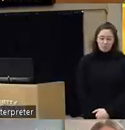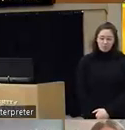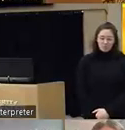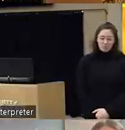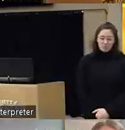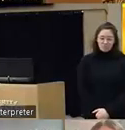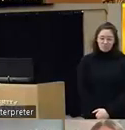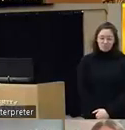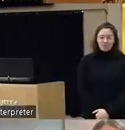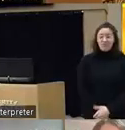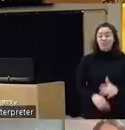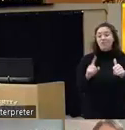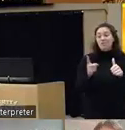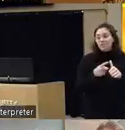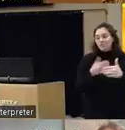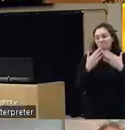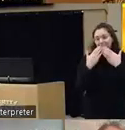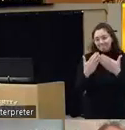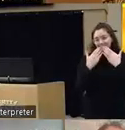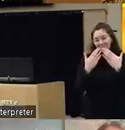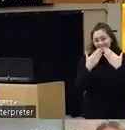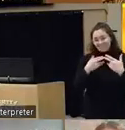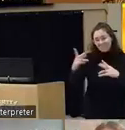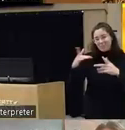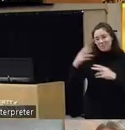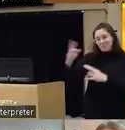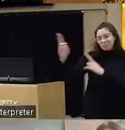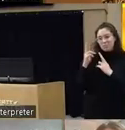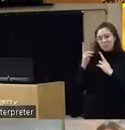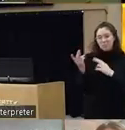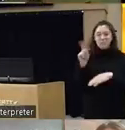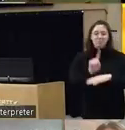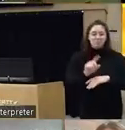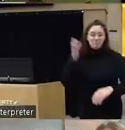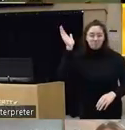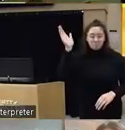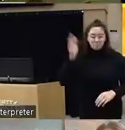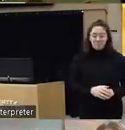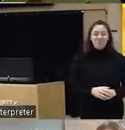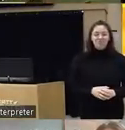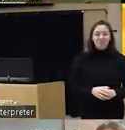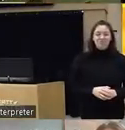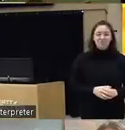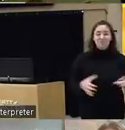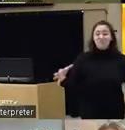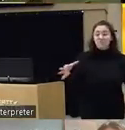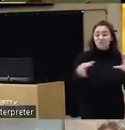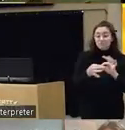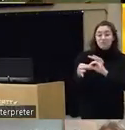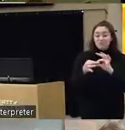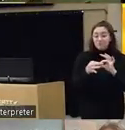First, thank you so much for having me. It's a real honor to do this. I had connected with Dr. Nasra around